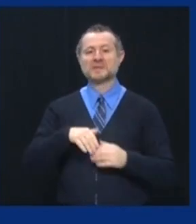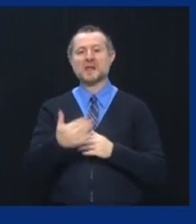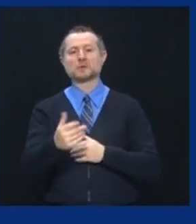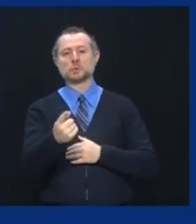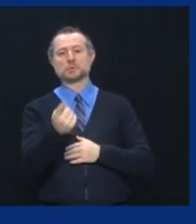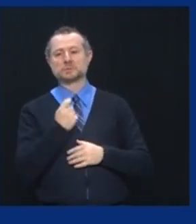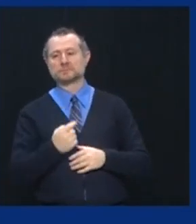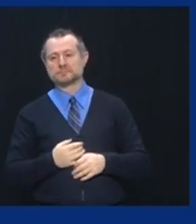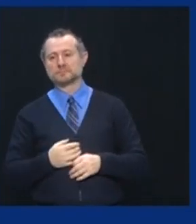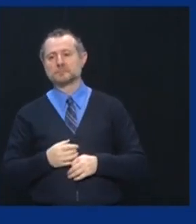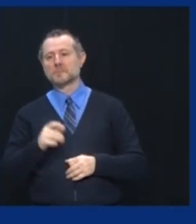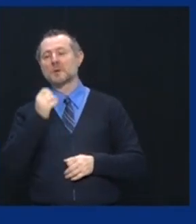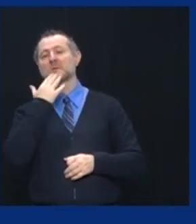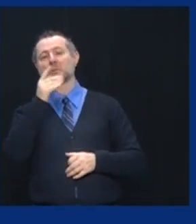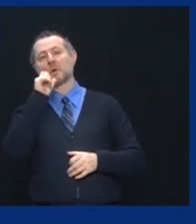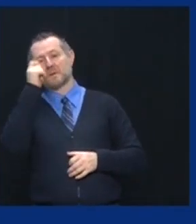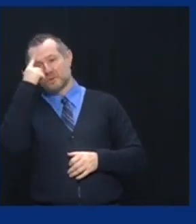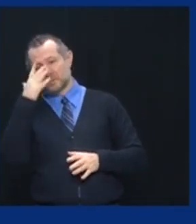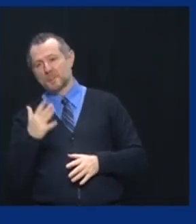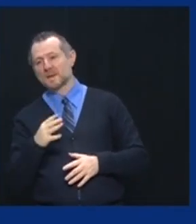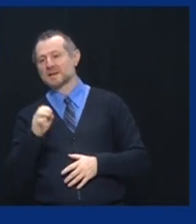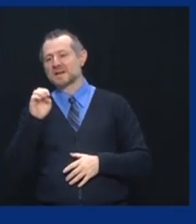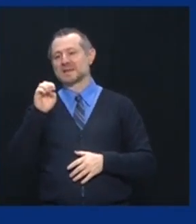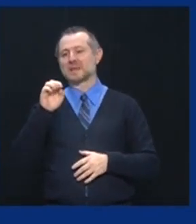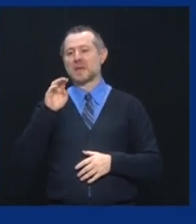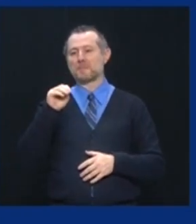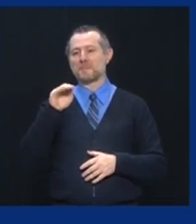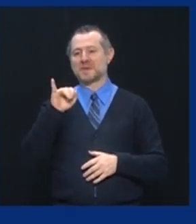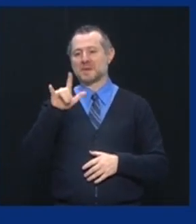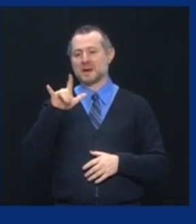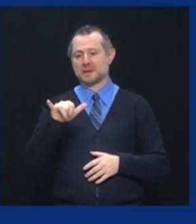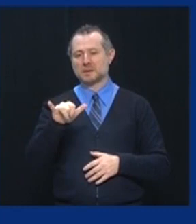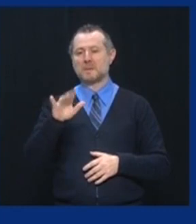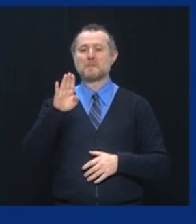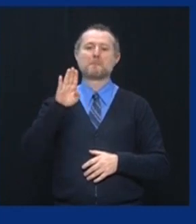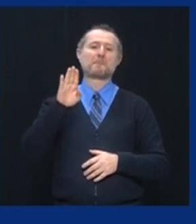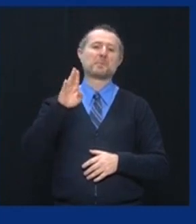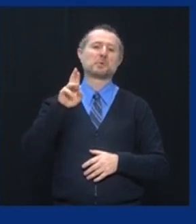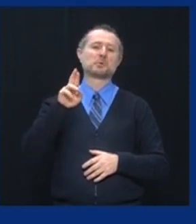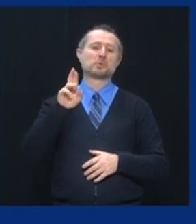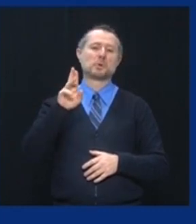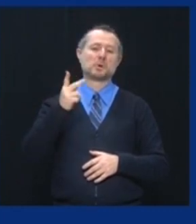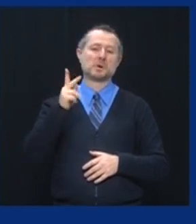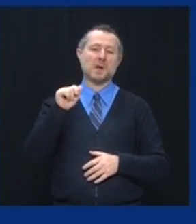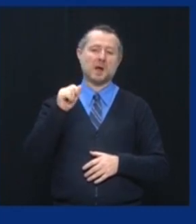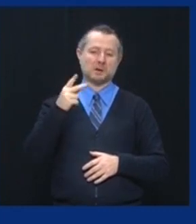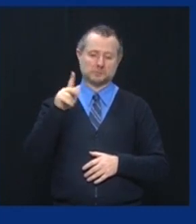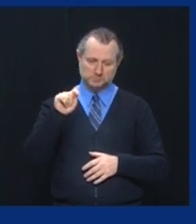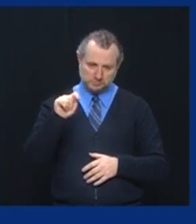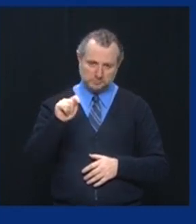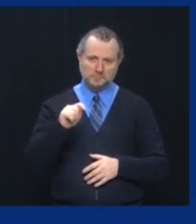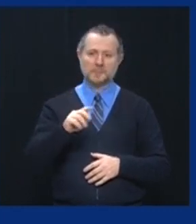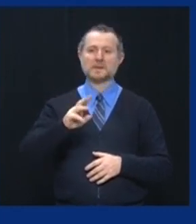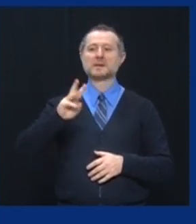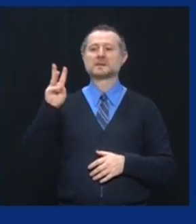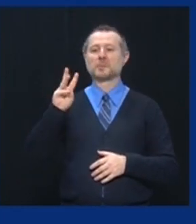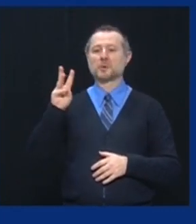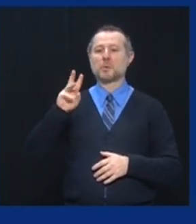Thank you, Governor. You now have Emily Burkhardt of WNYT. Emily, your line is now open. Please unmute your microphone.